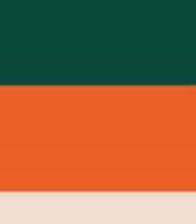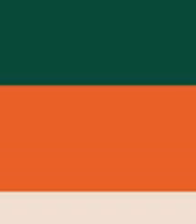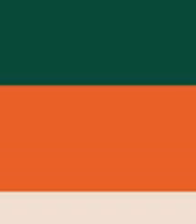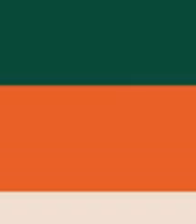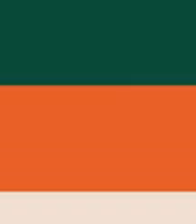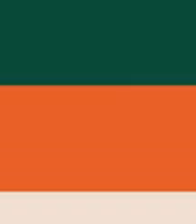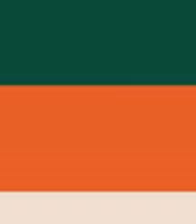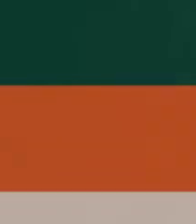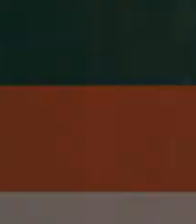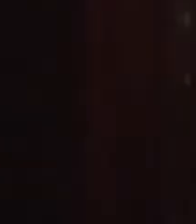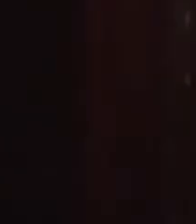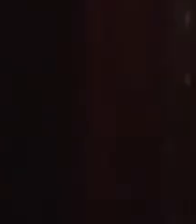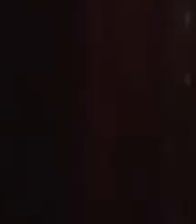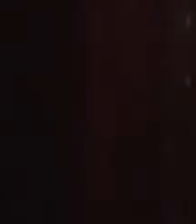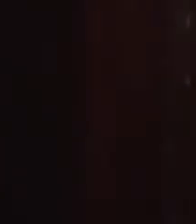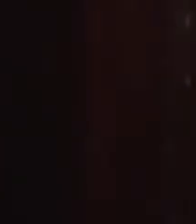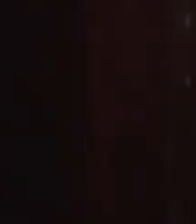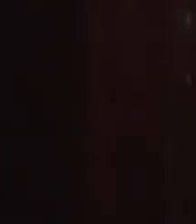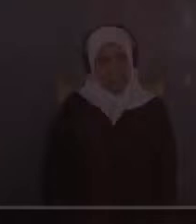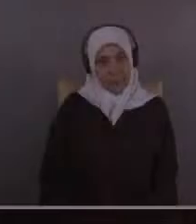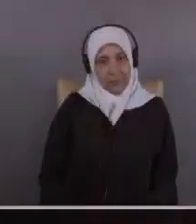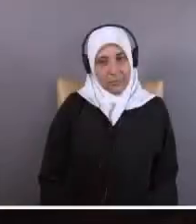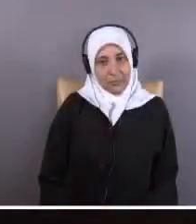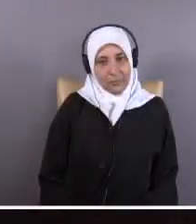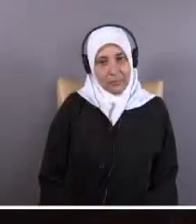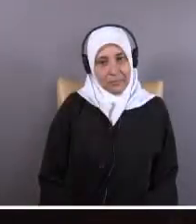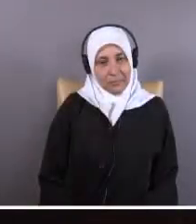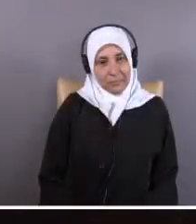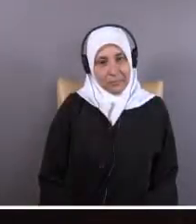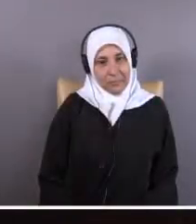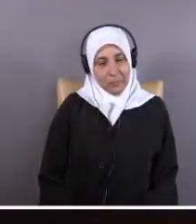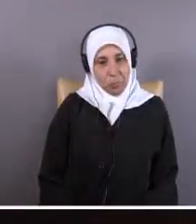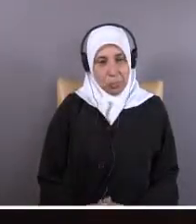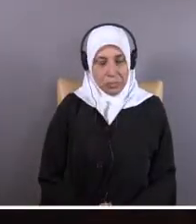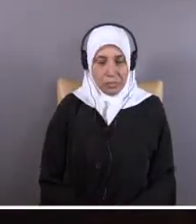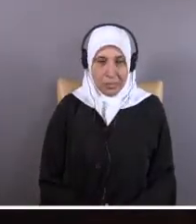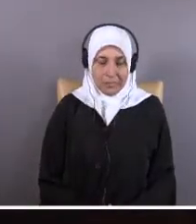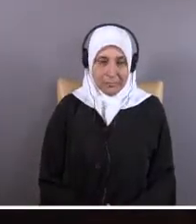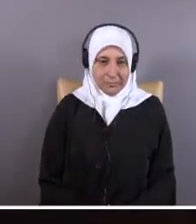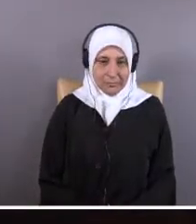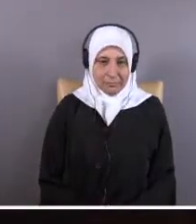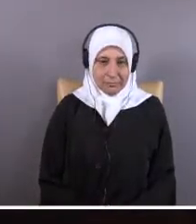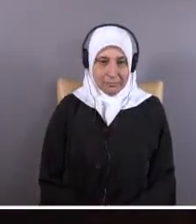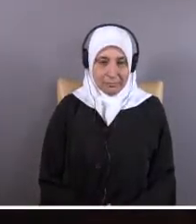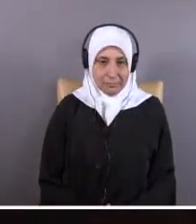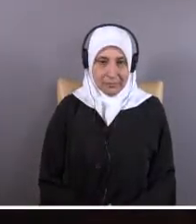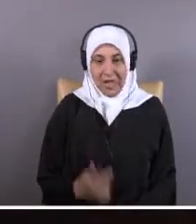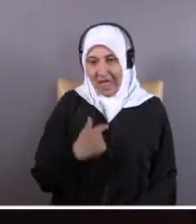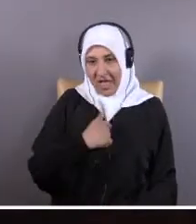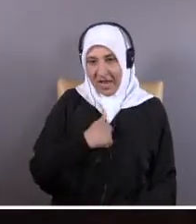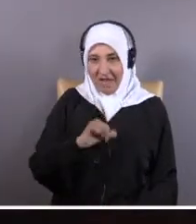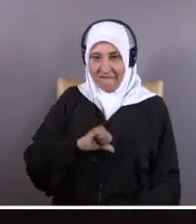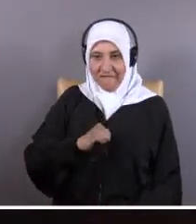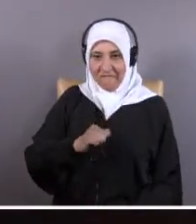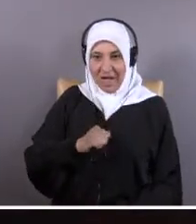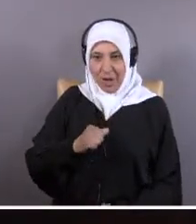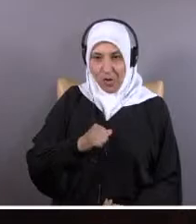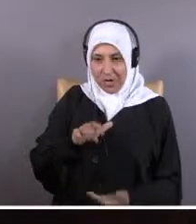All my relations, I'm thankful to have traveled this distance to be here.